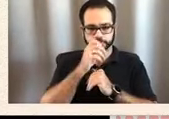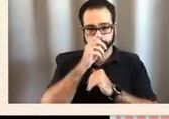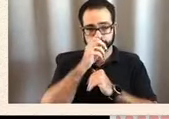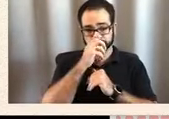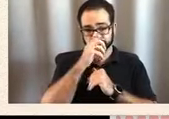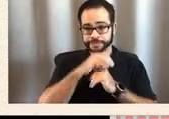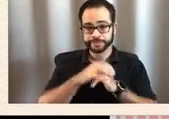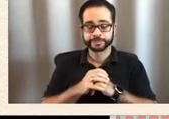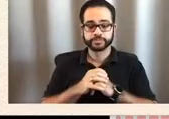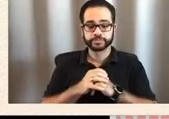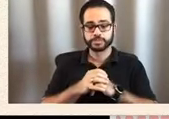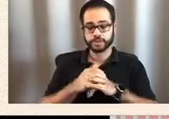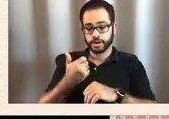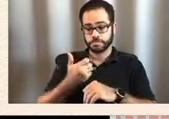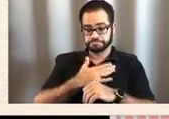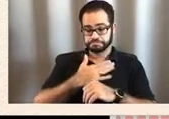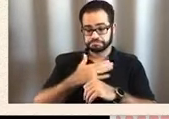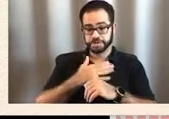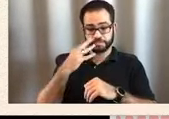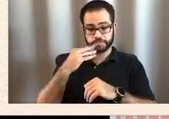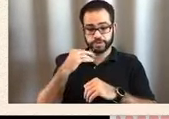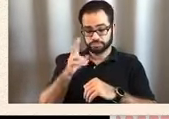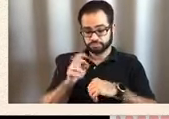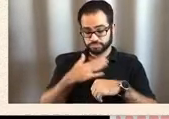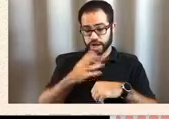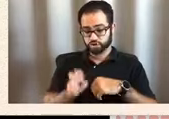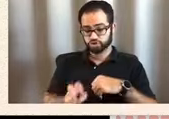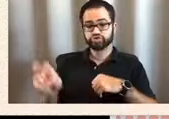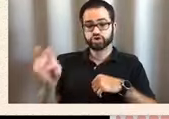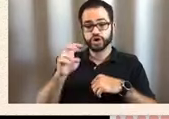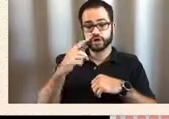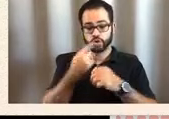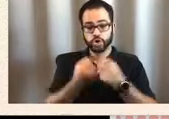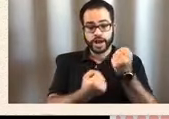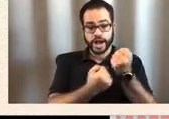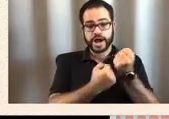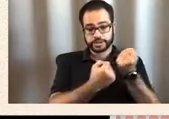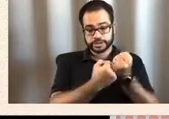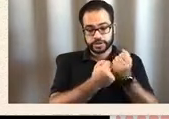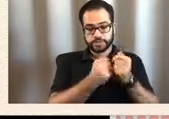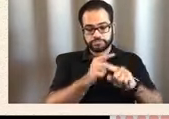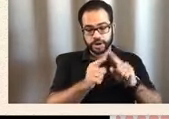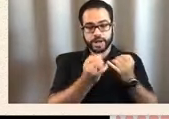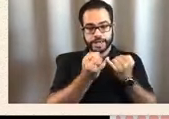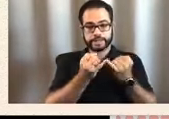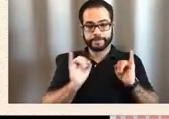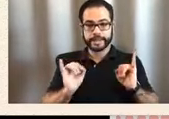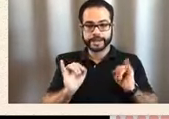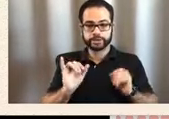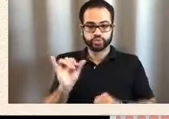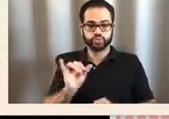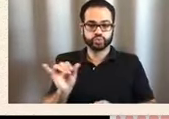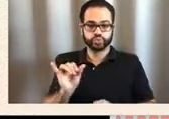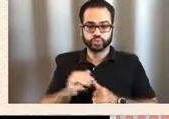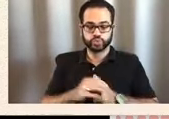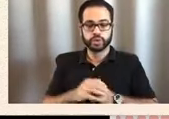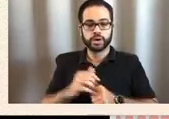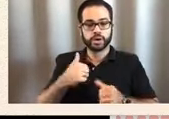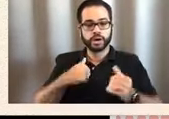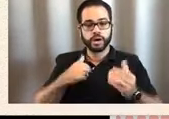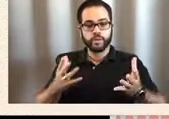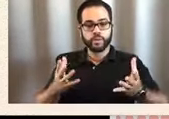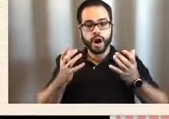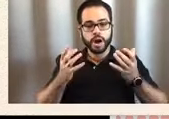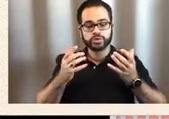I'm on a journey of not only advocacy, but independence. And I want to be able